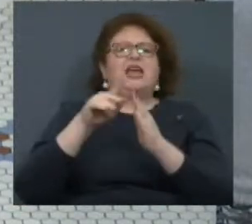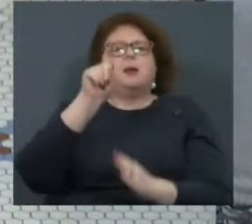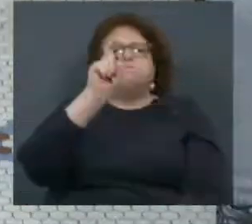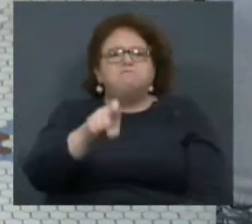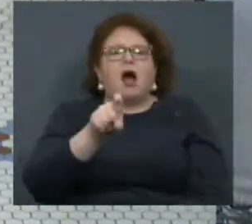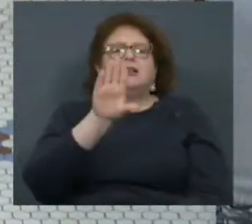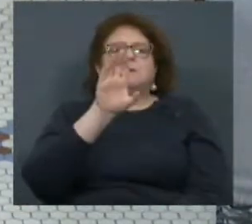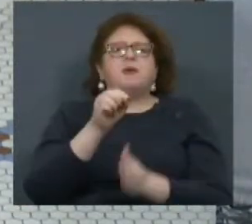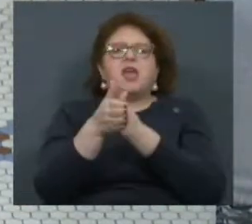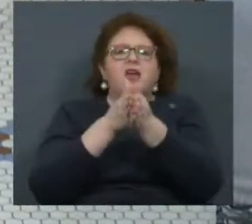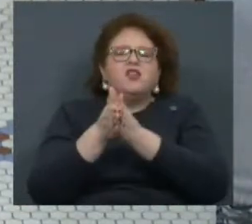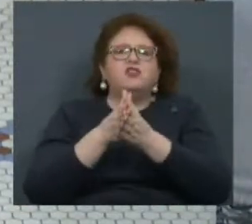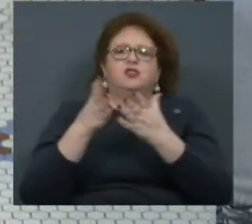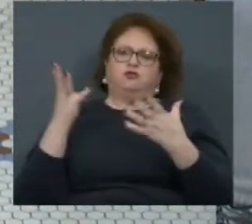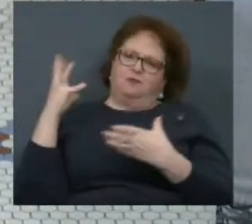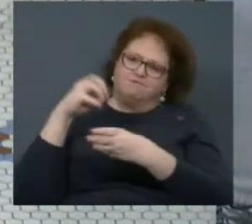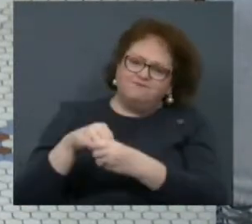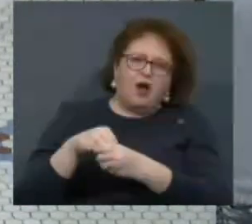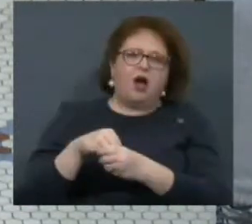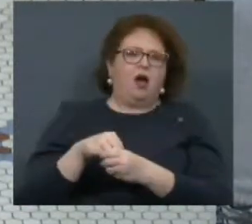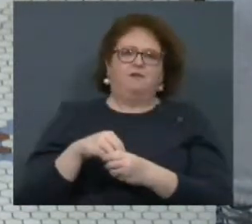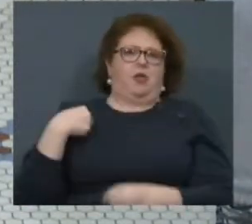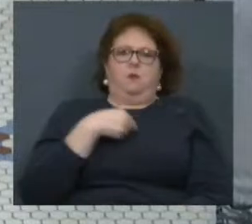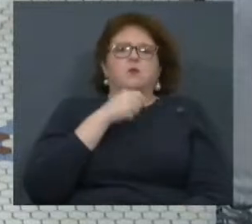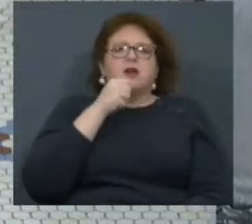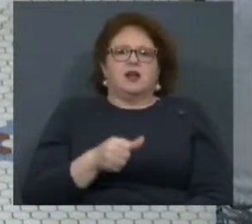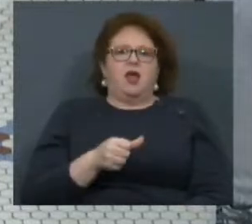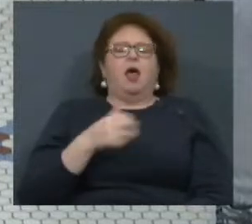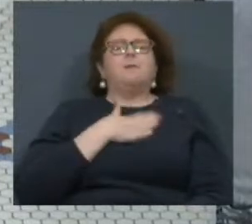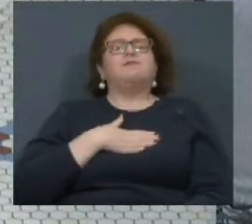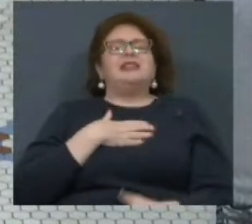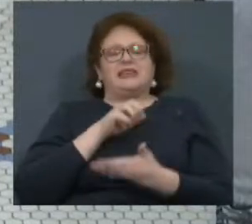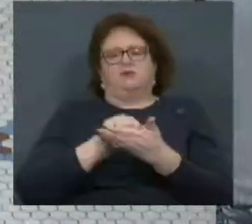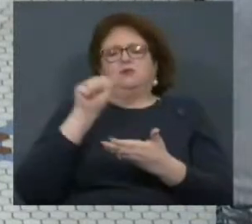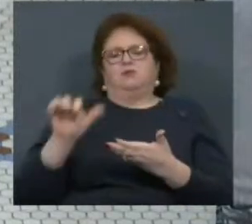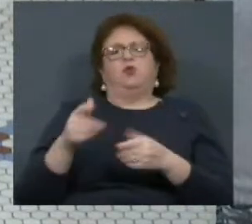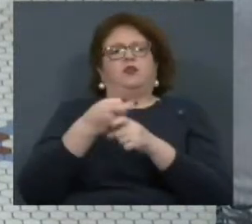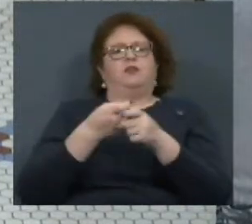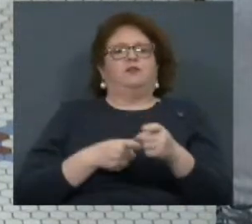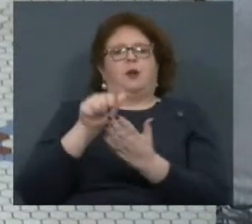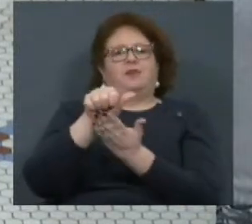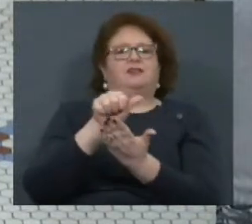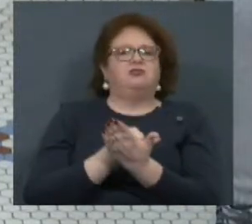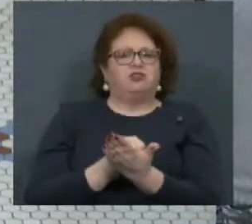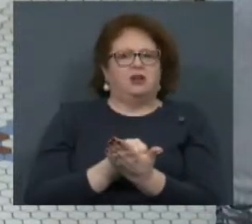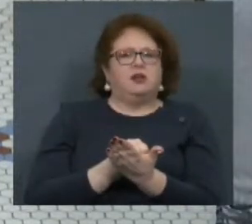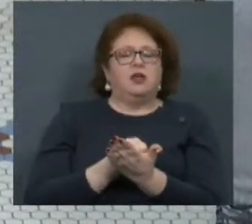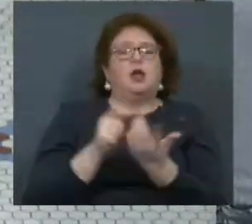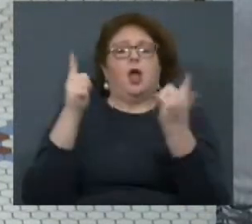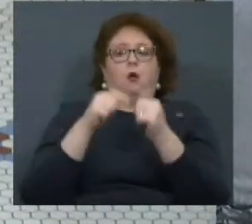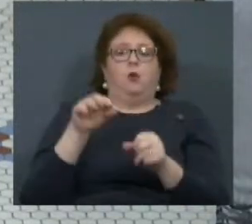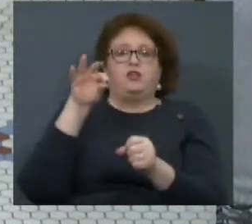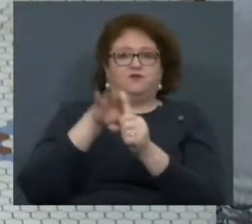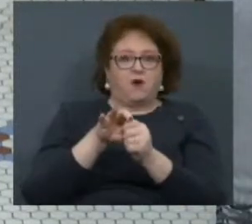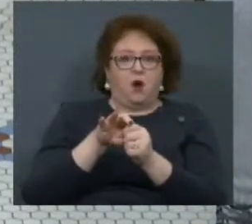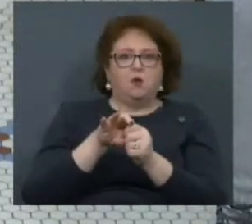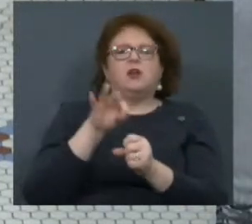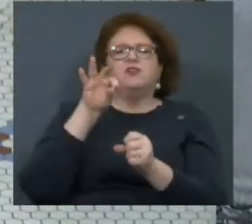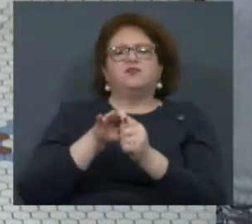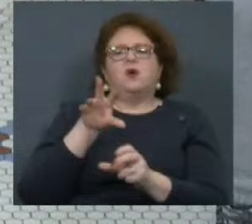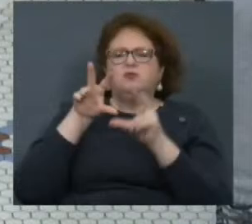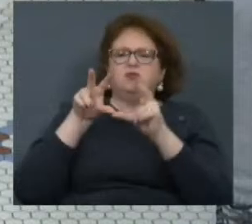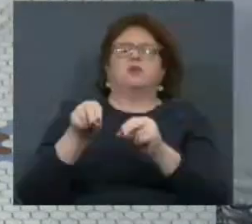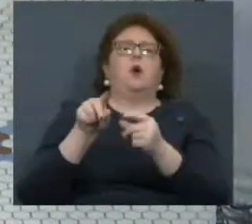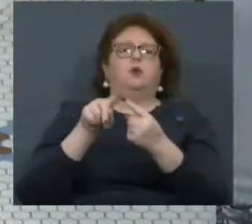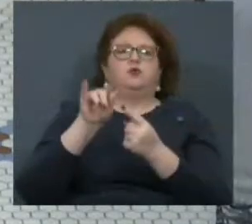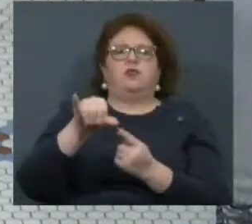Please separate out this item from the consent agenda, and when it comes up for a vote, please vote no on the